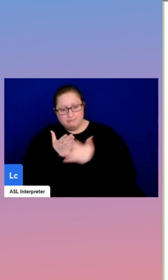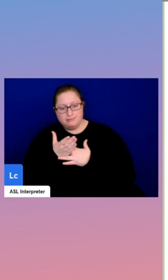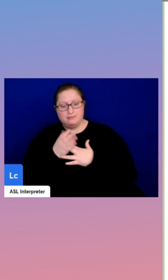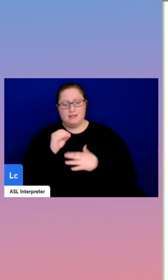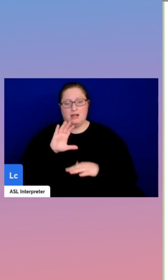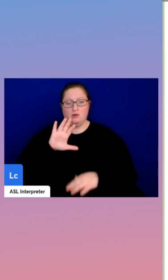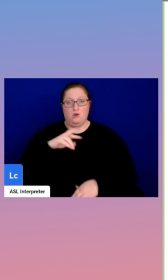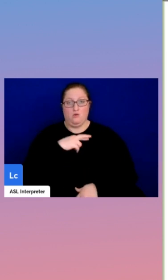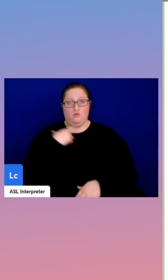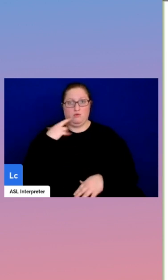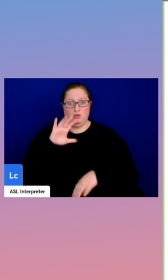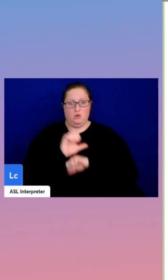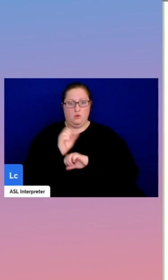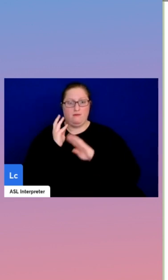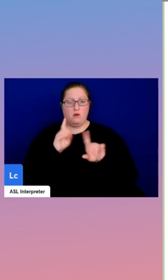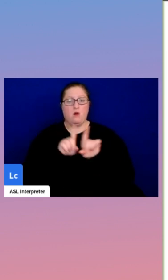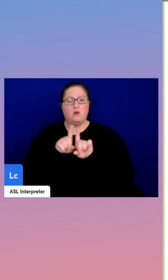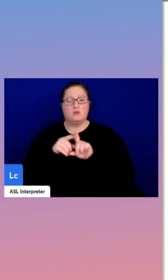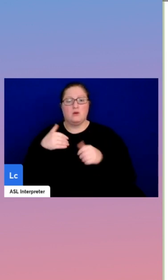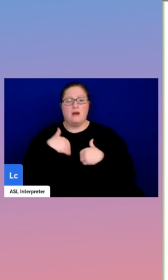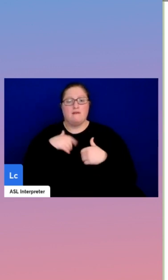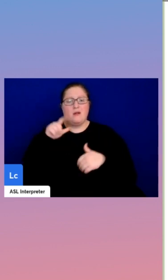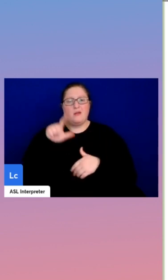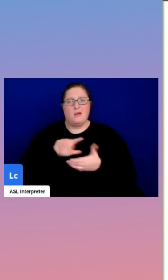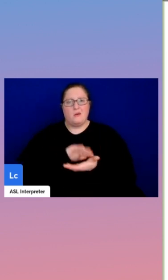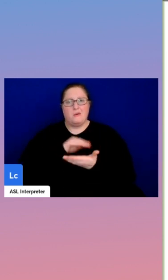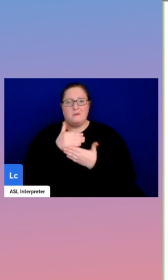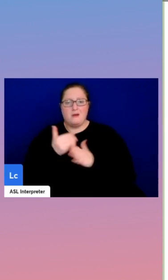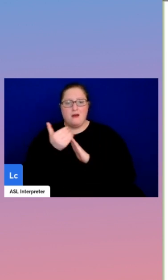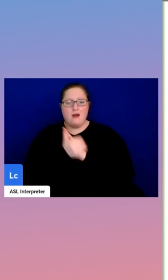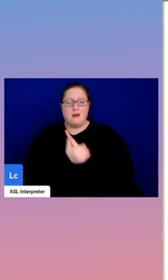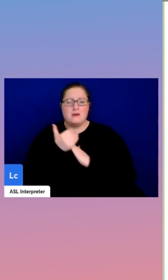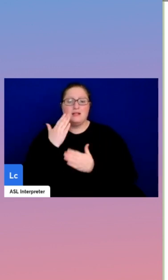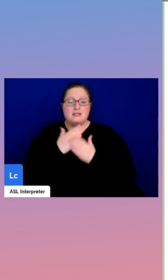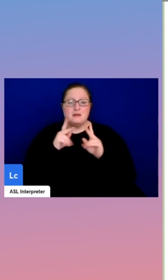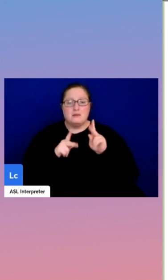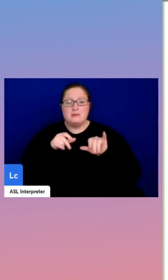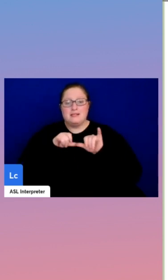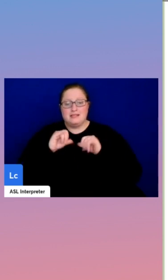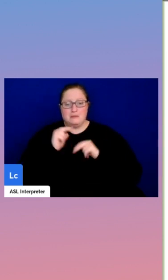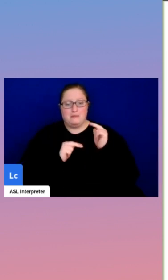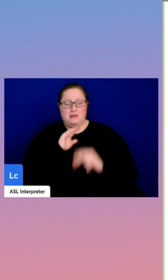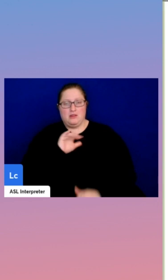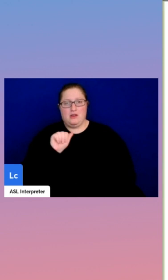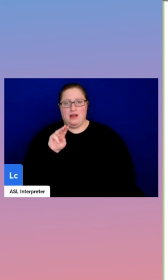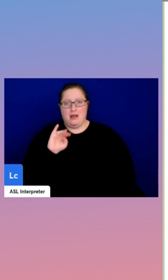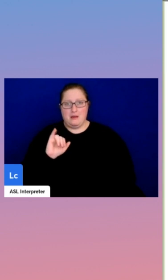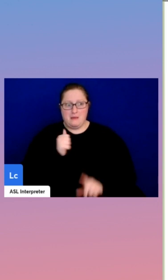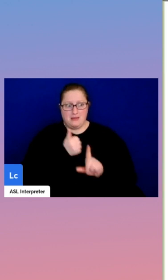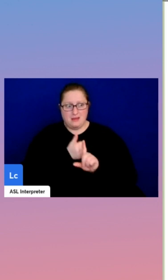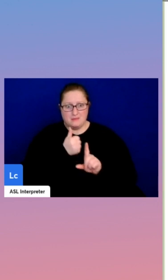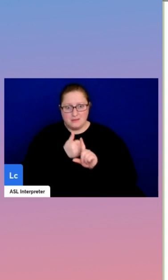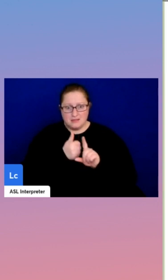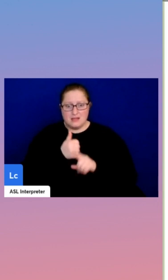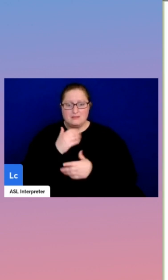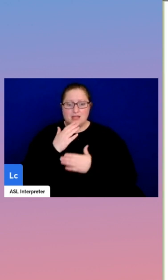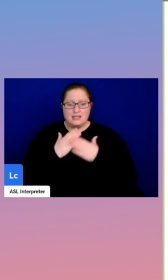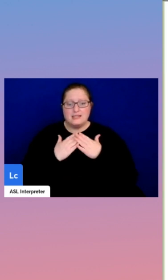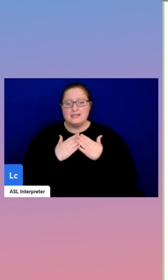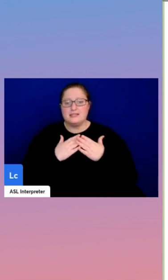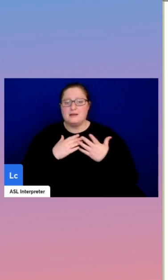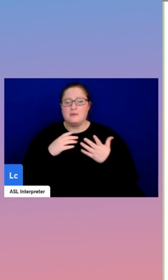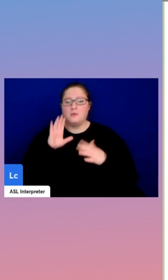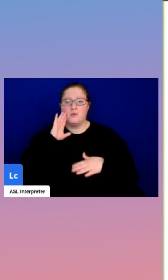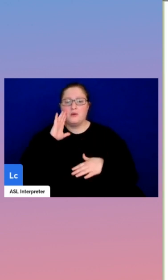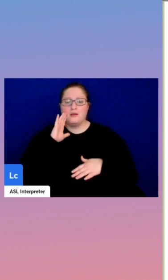of automations. I saw lots of customers still building their AMIs manually, like someone spins up an EC2 instance on a